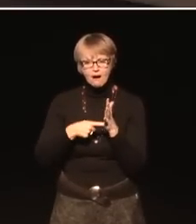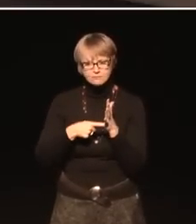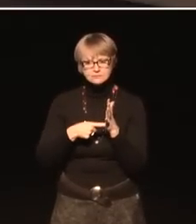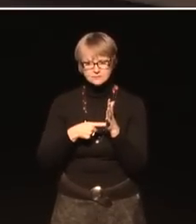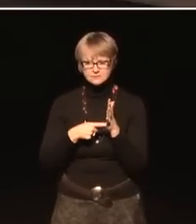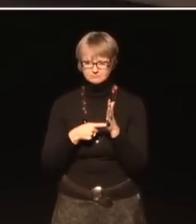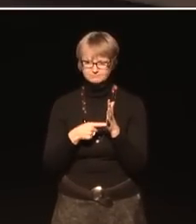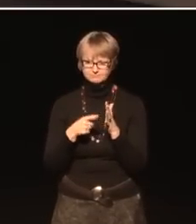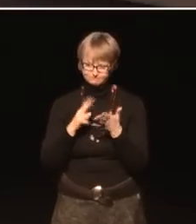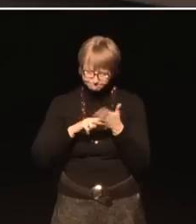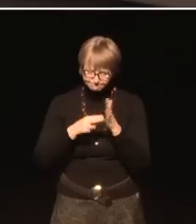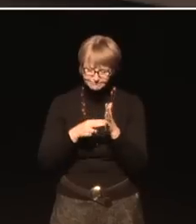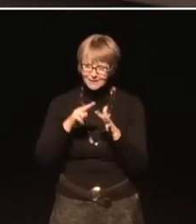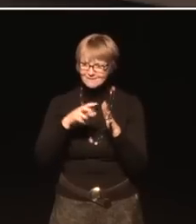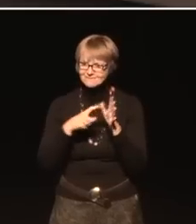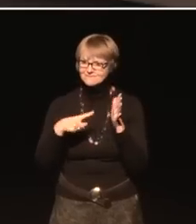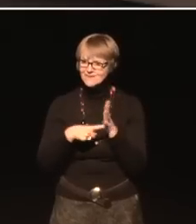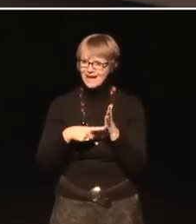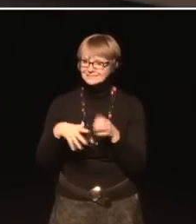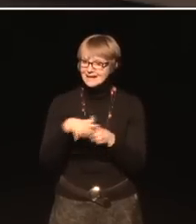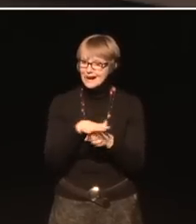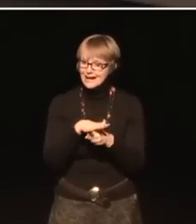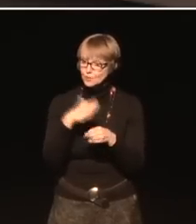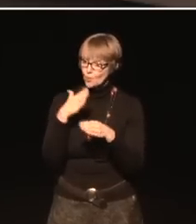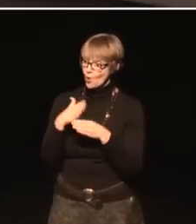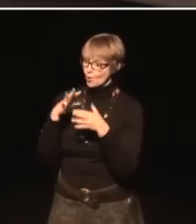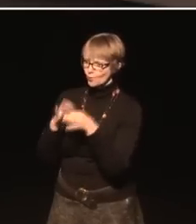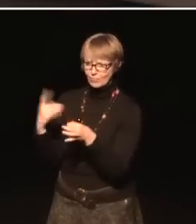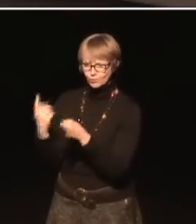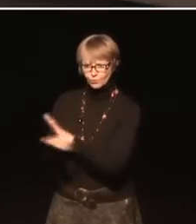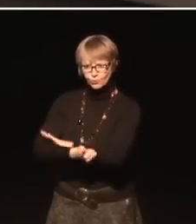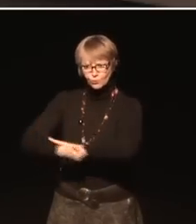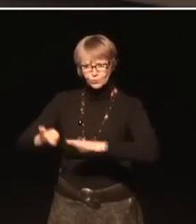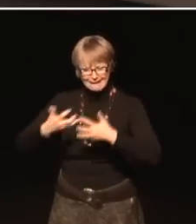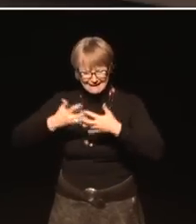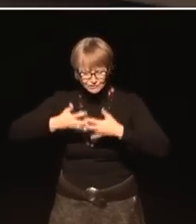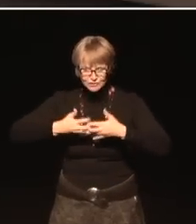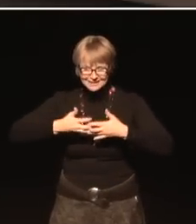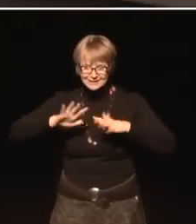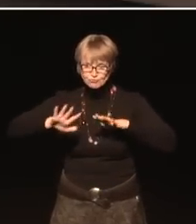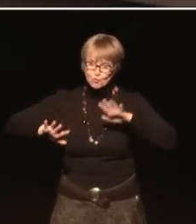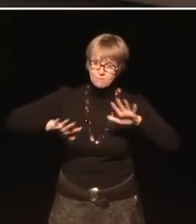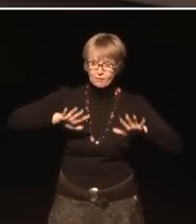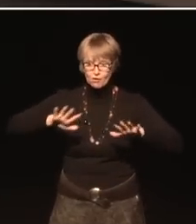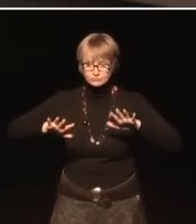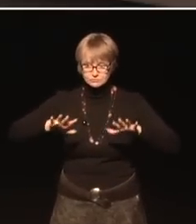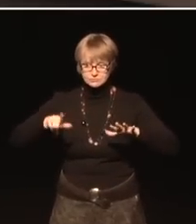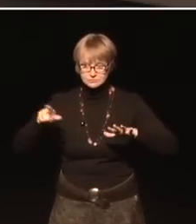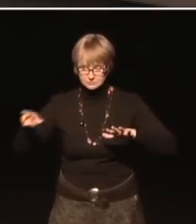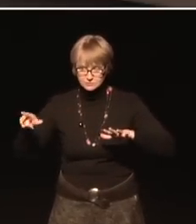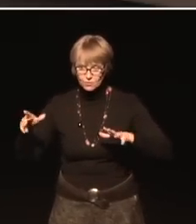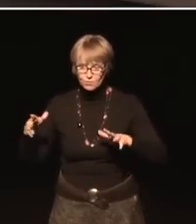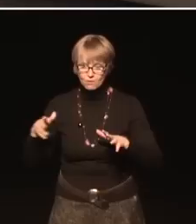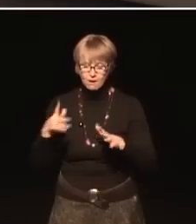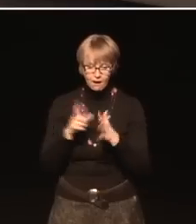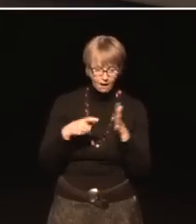with pioneering robotic engineers, artists and designers to influence how the arts and cultural